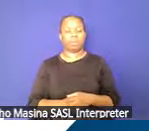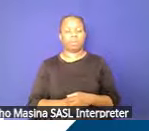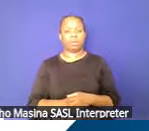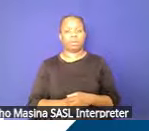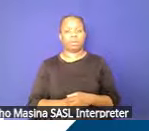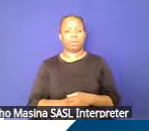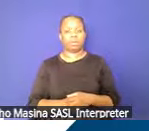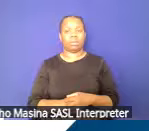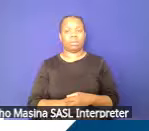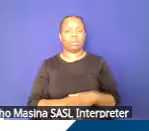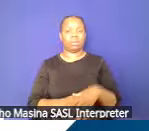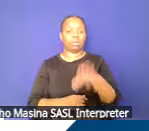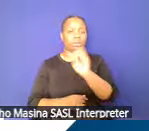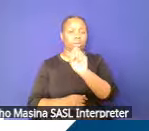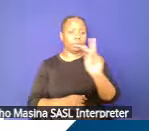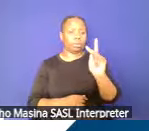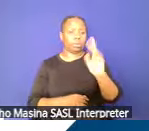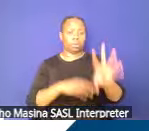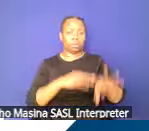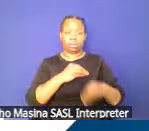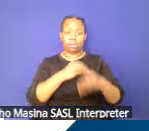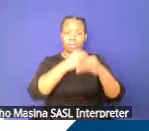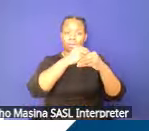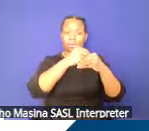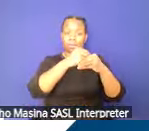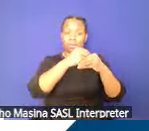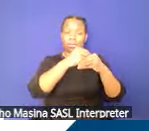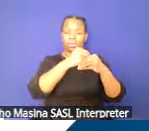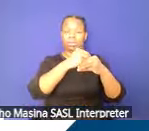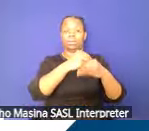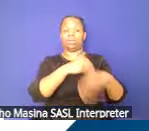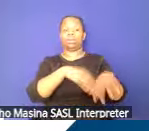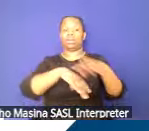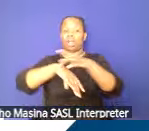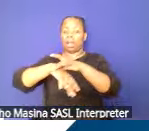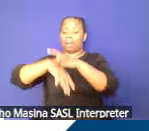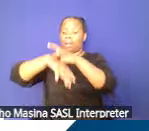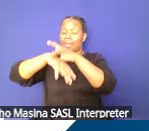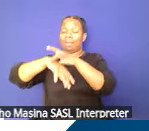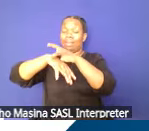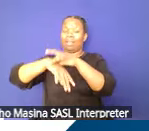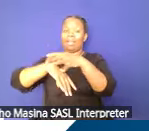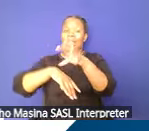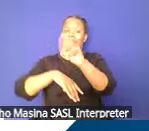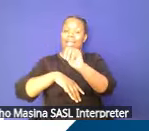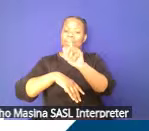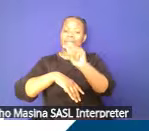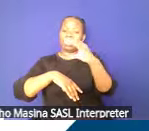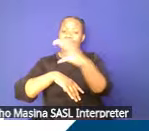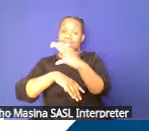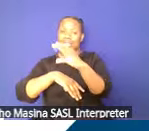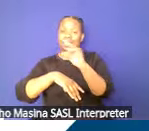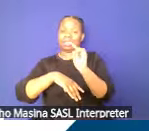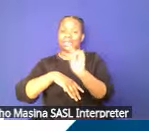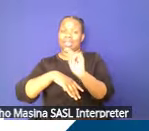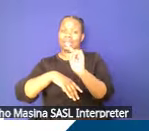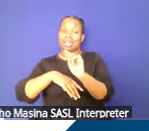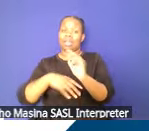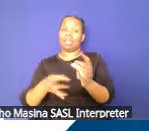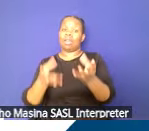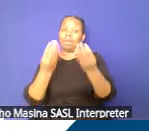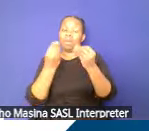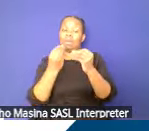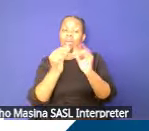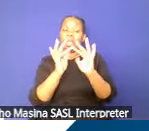Okay, the additional medical tax credit is an additional tax reduction that takes the following